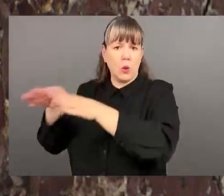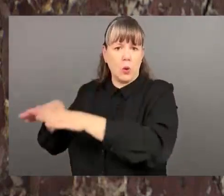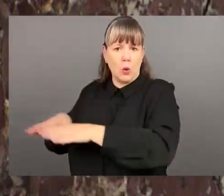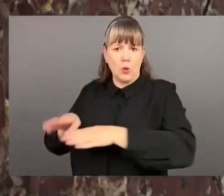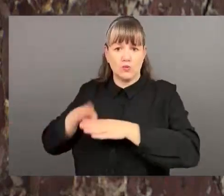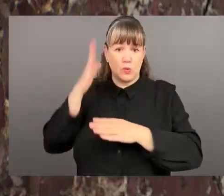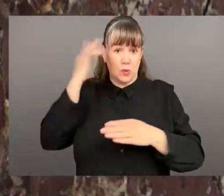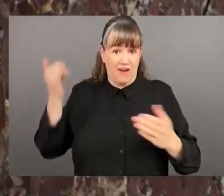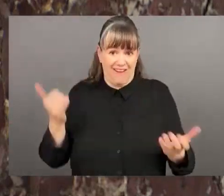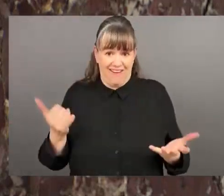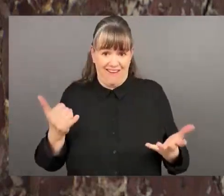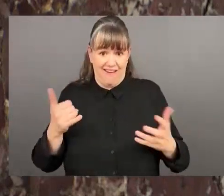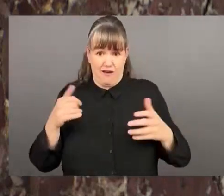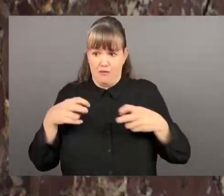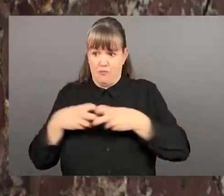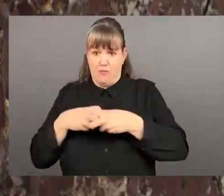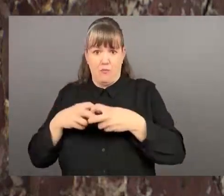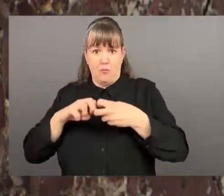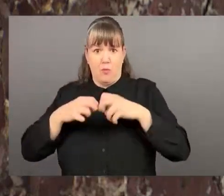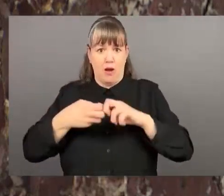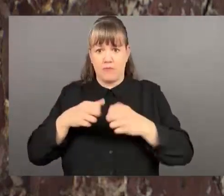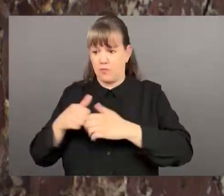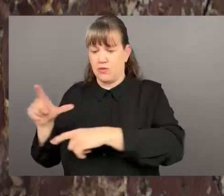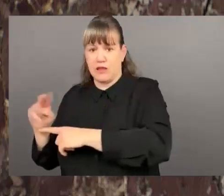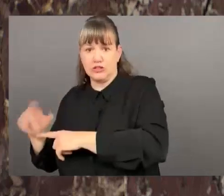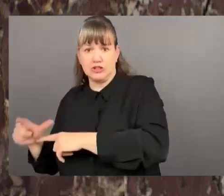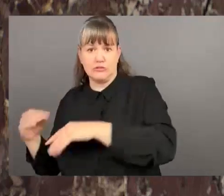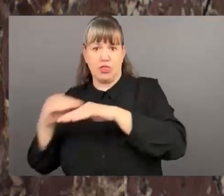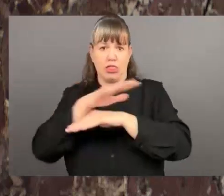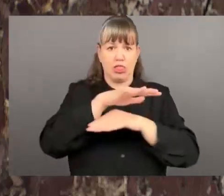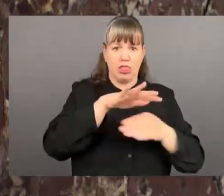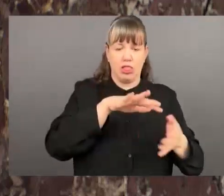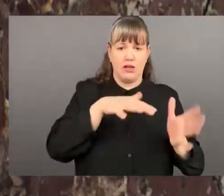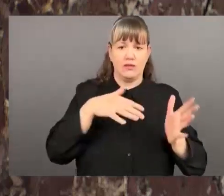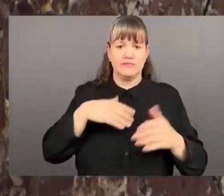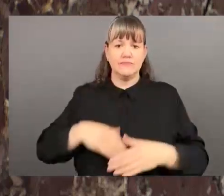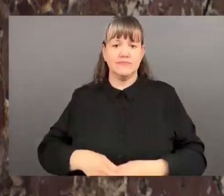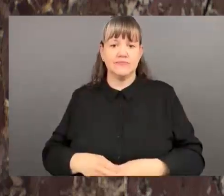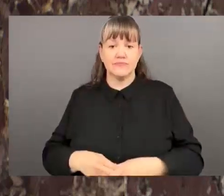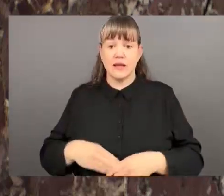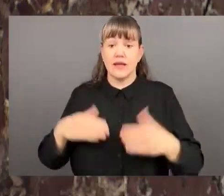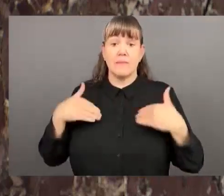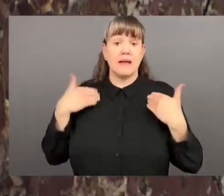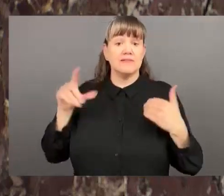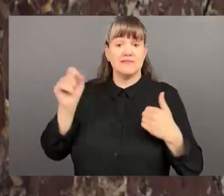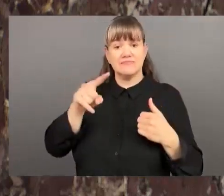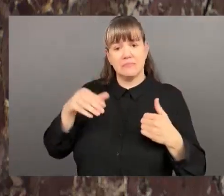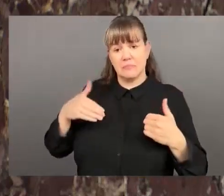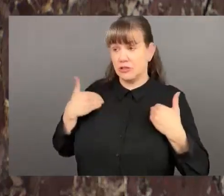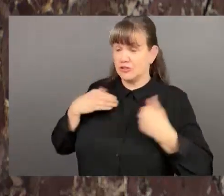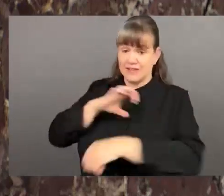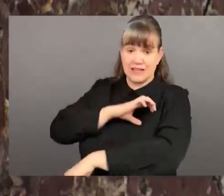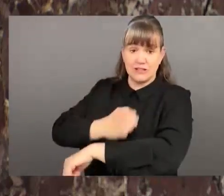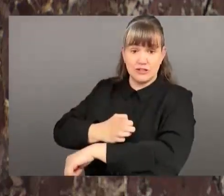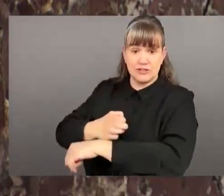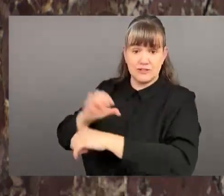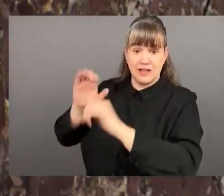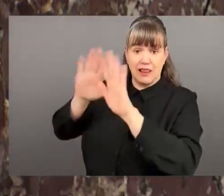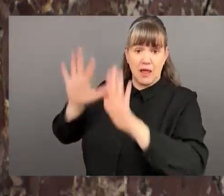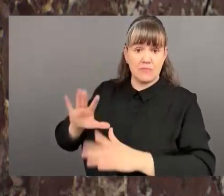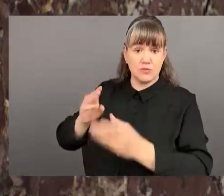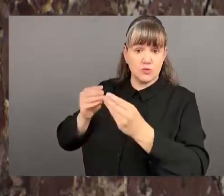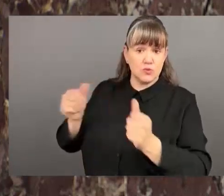My question is to the Minister of Energy and Climate Solutions. As the government seems determined to continue on